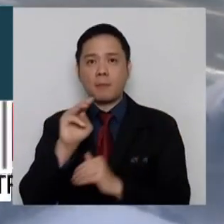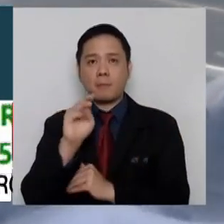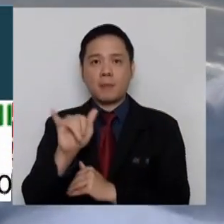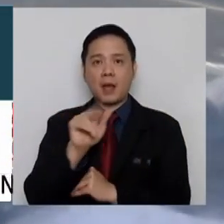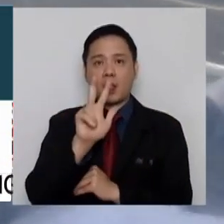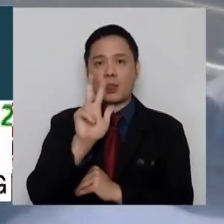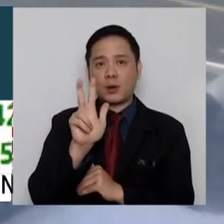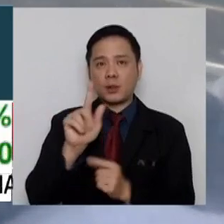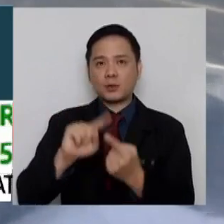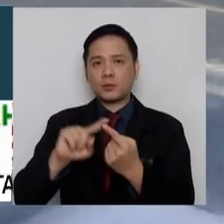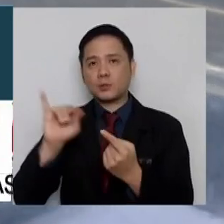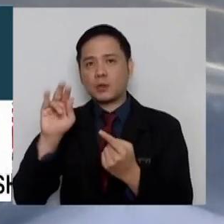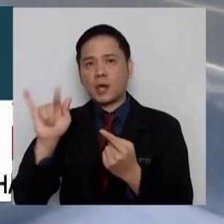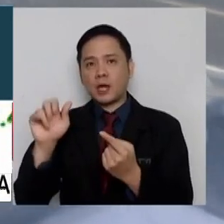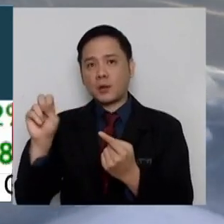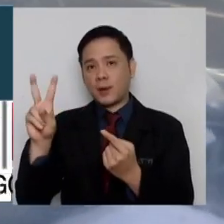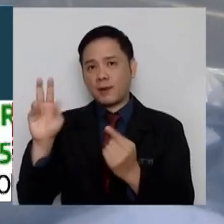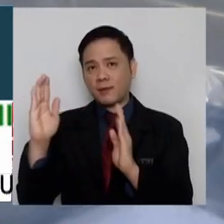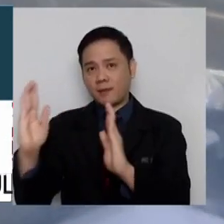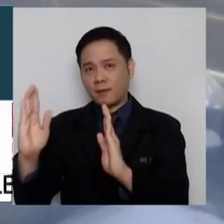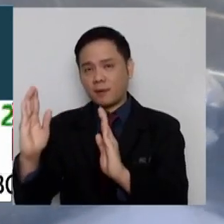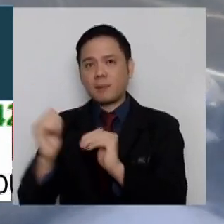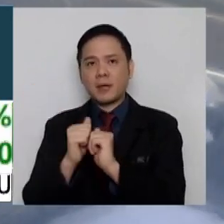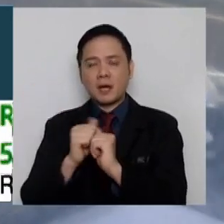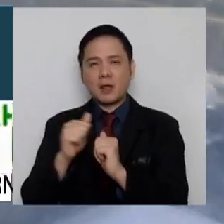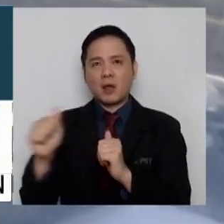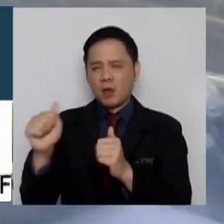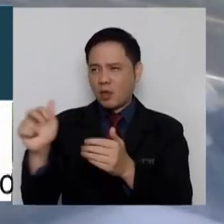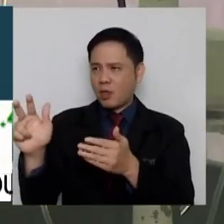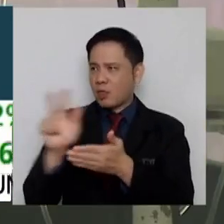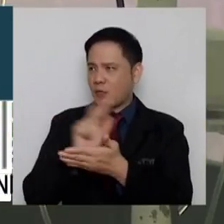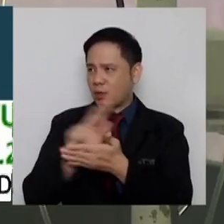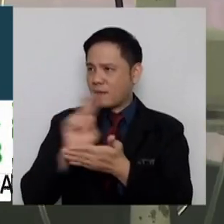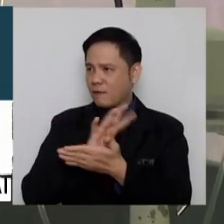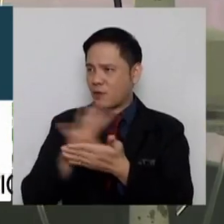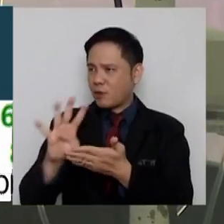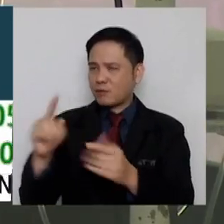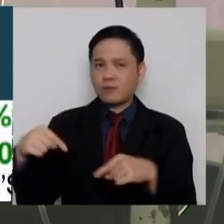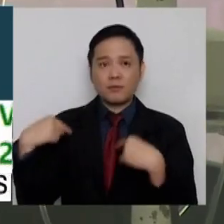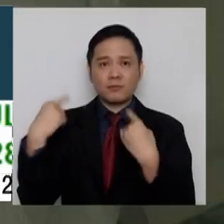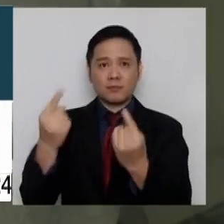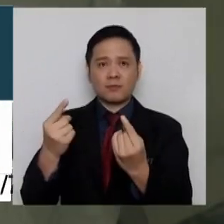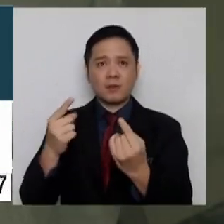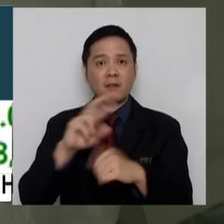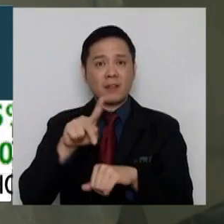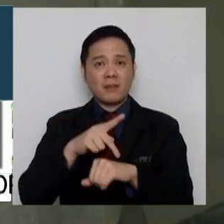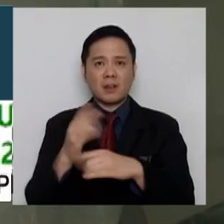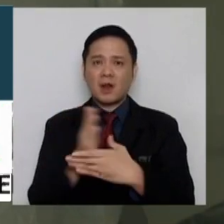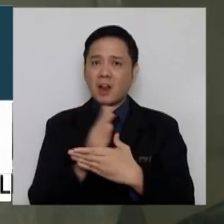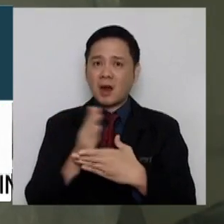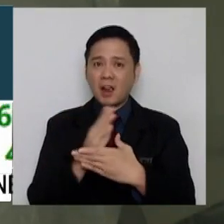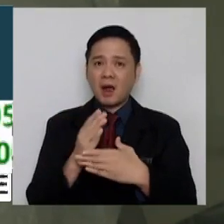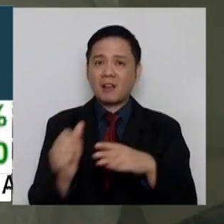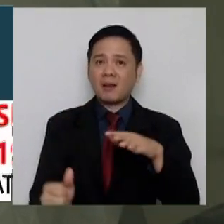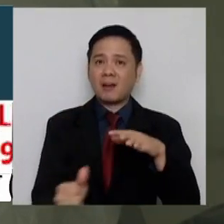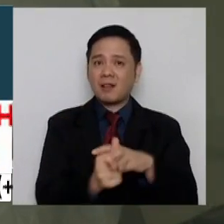July 12, that means the previous 3 to 4 weeks, the Philippines' average daily attack rate is still